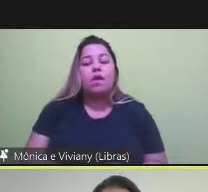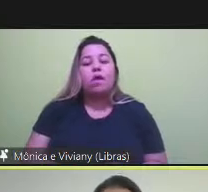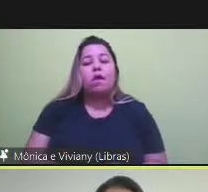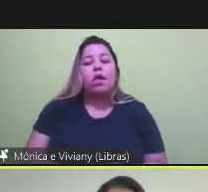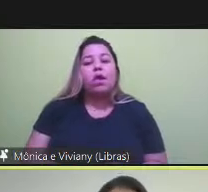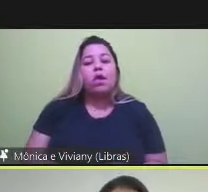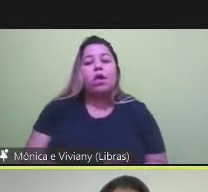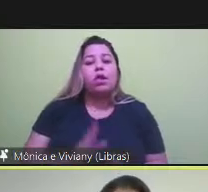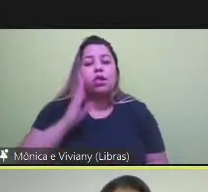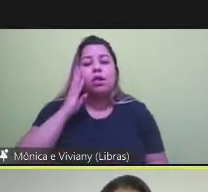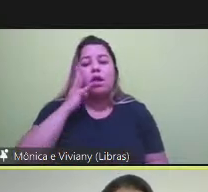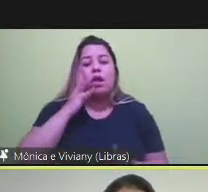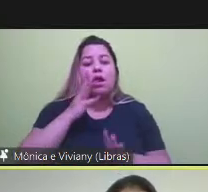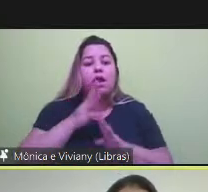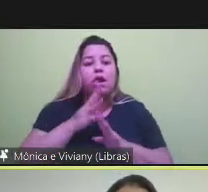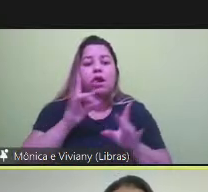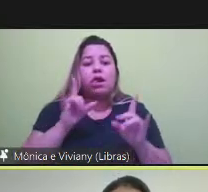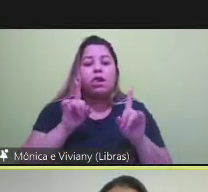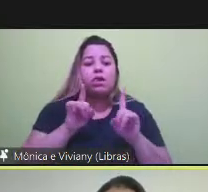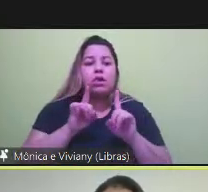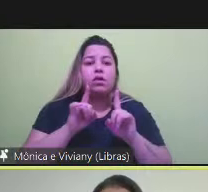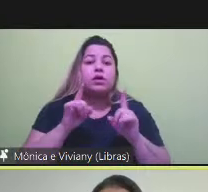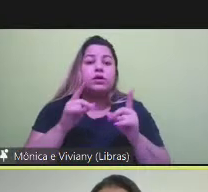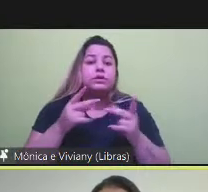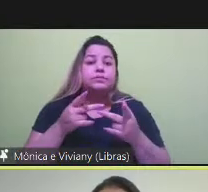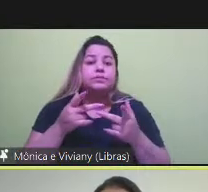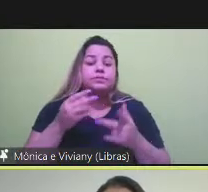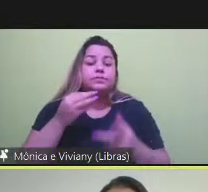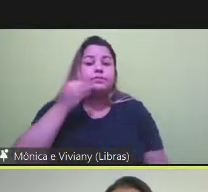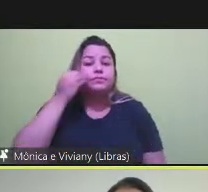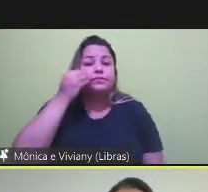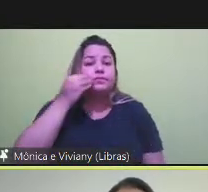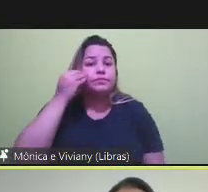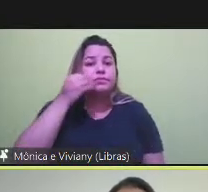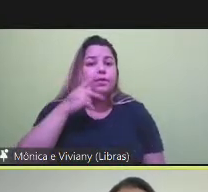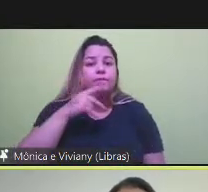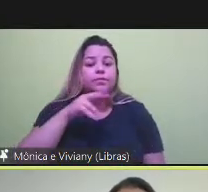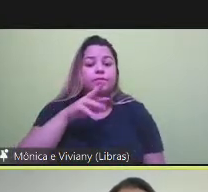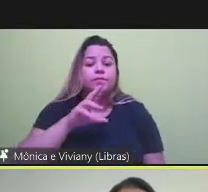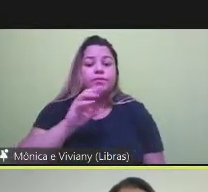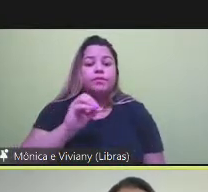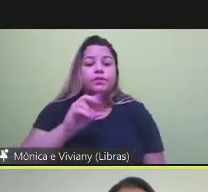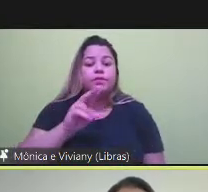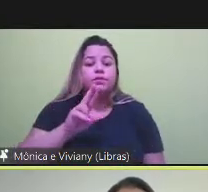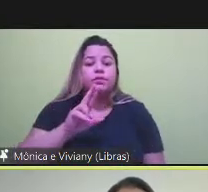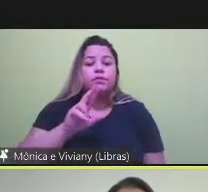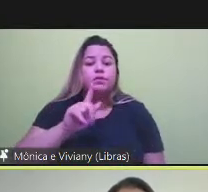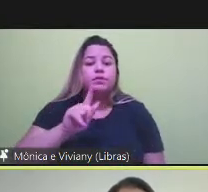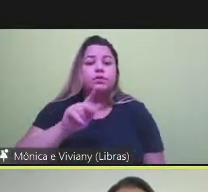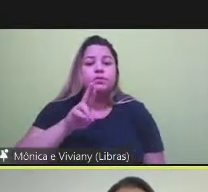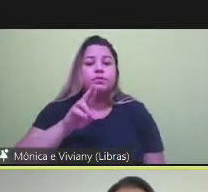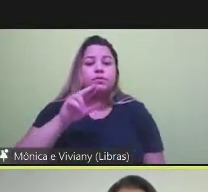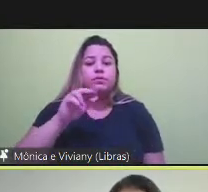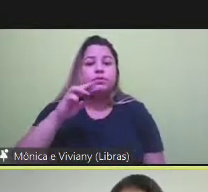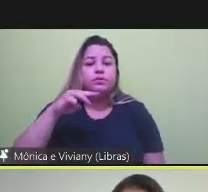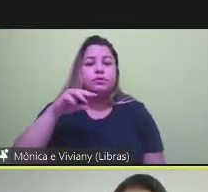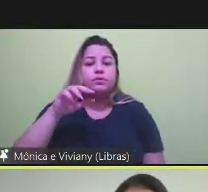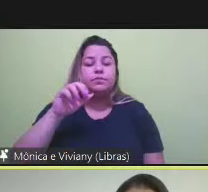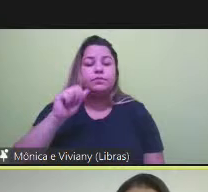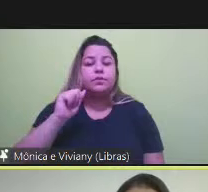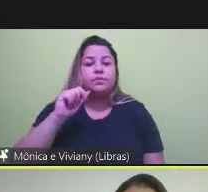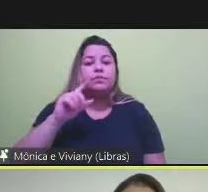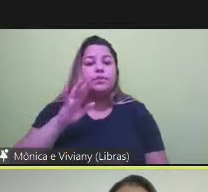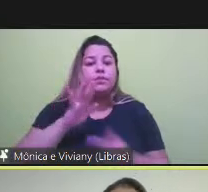So since we are going to focus in the experience of the program Health in School,